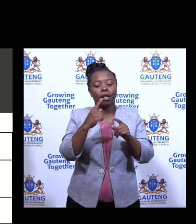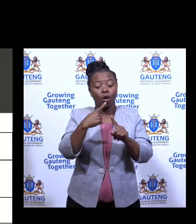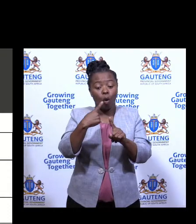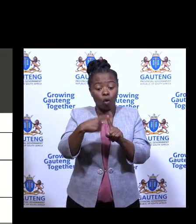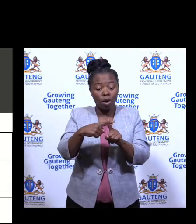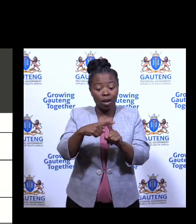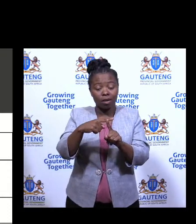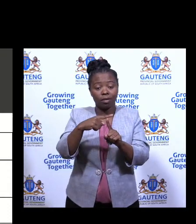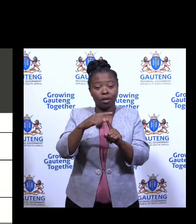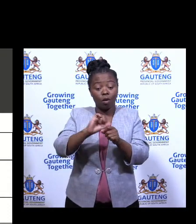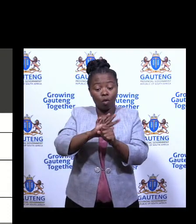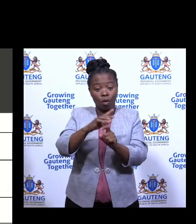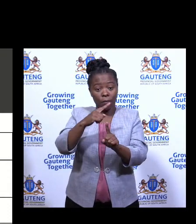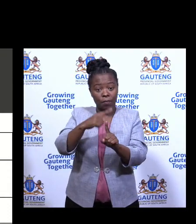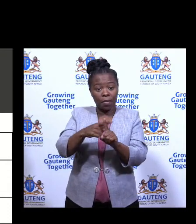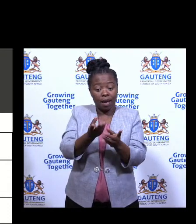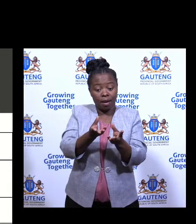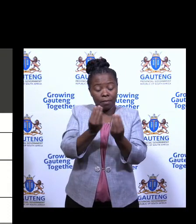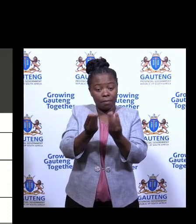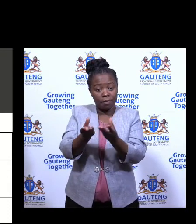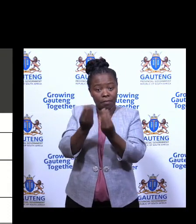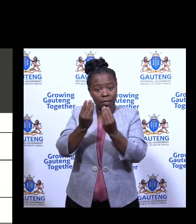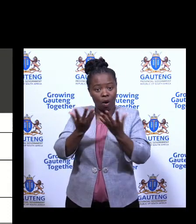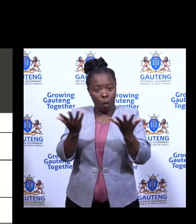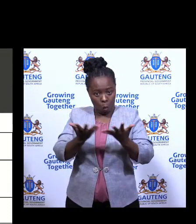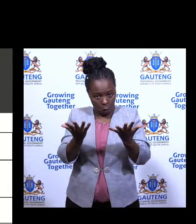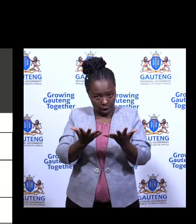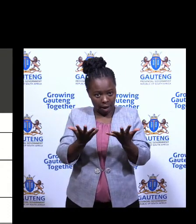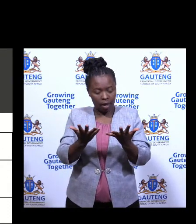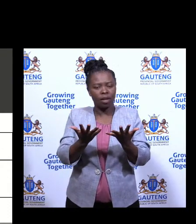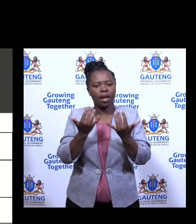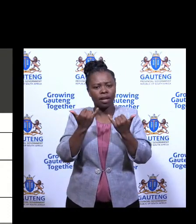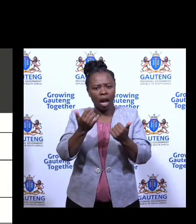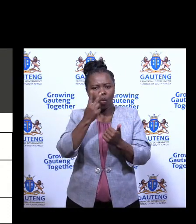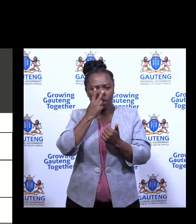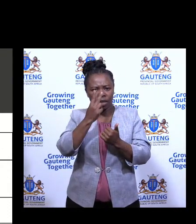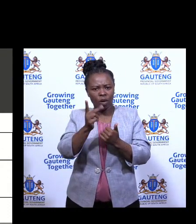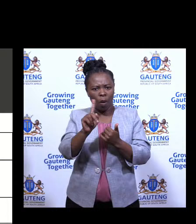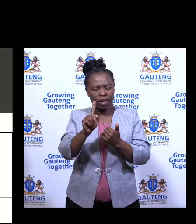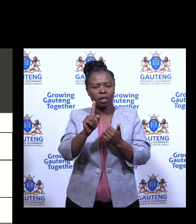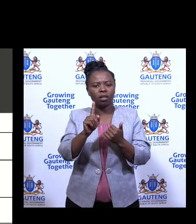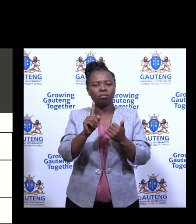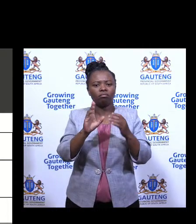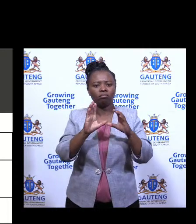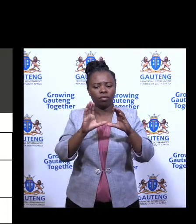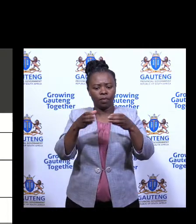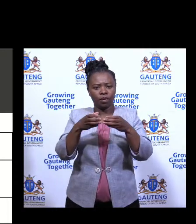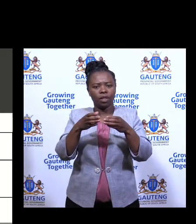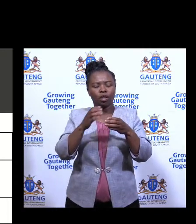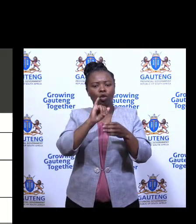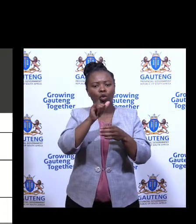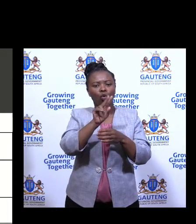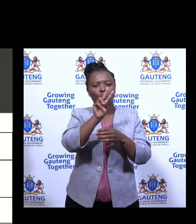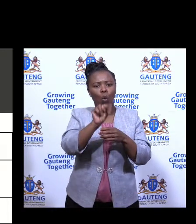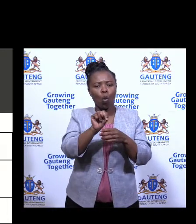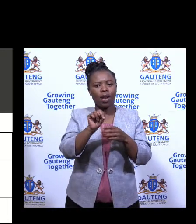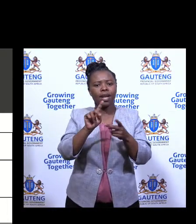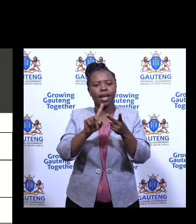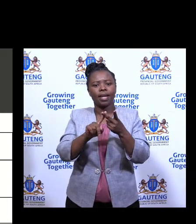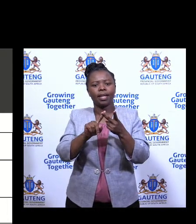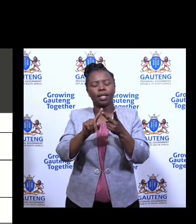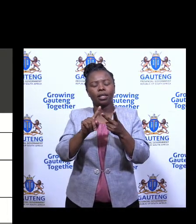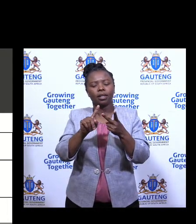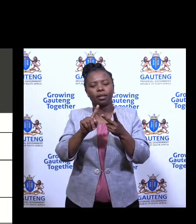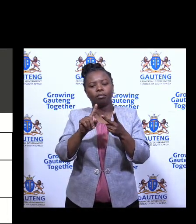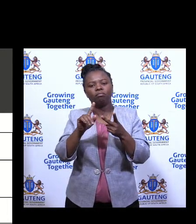same site. And in many cases, overwhelmingly, what we were seeing is clusters breaking out from early June in long-term care